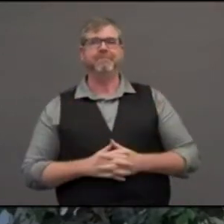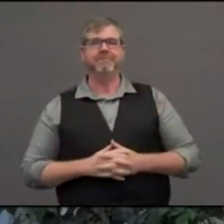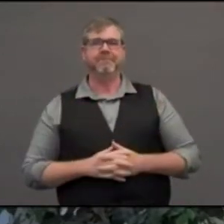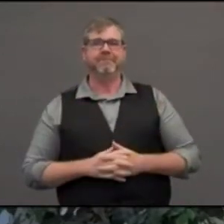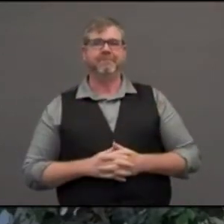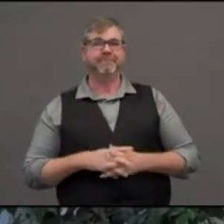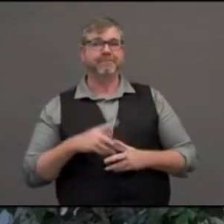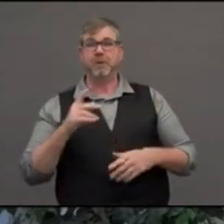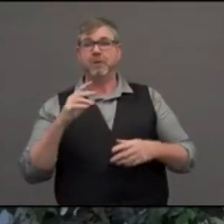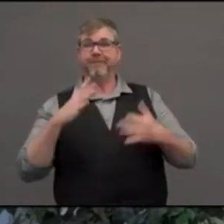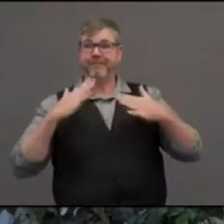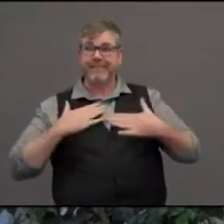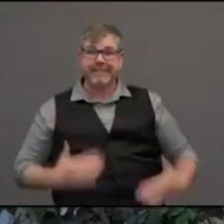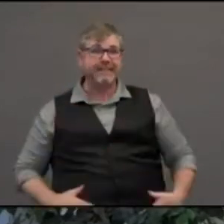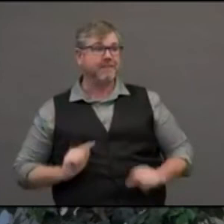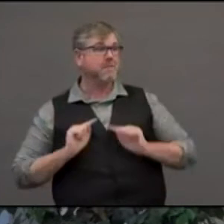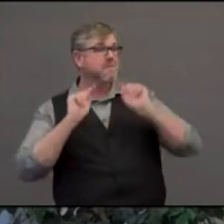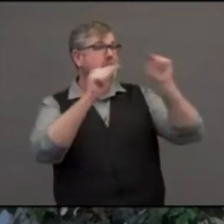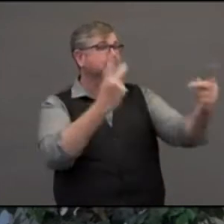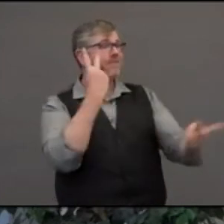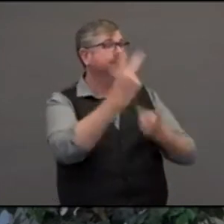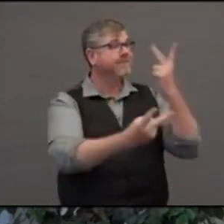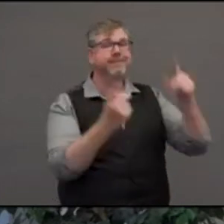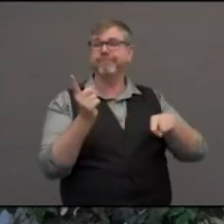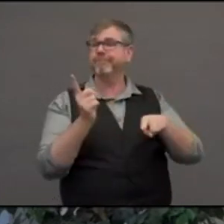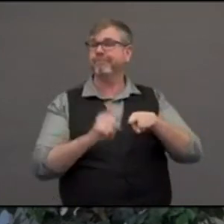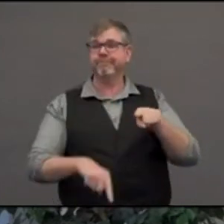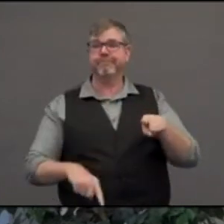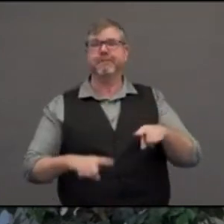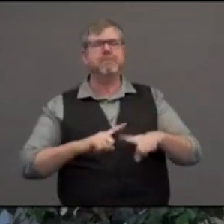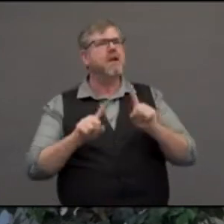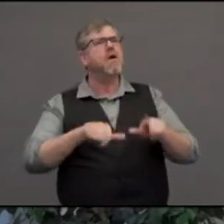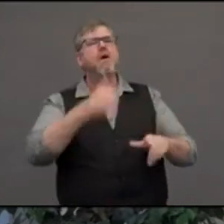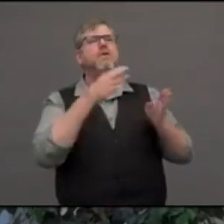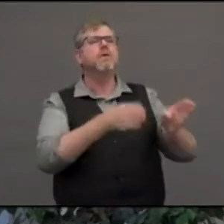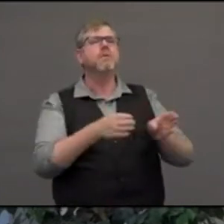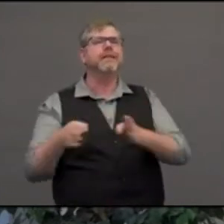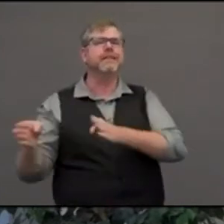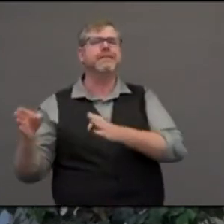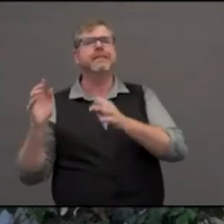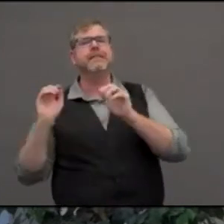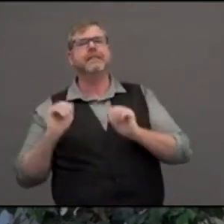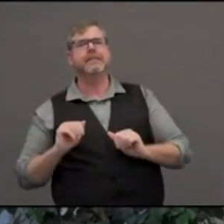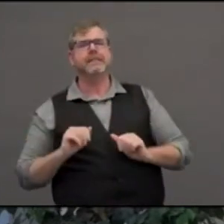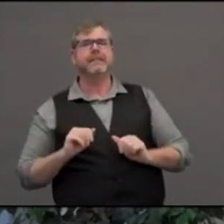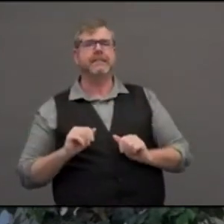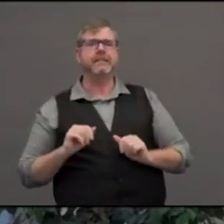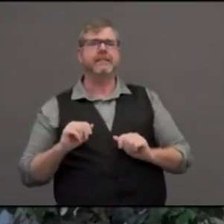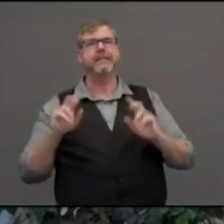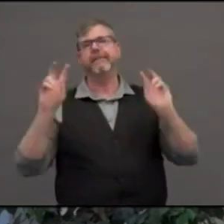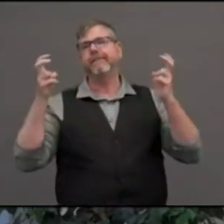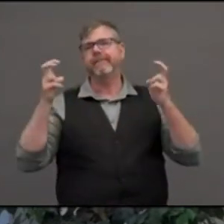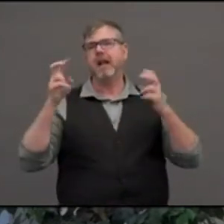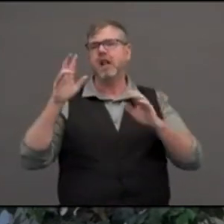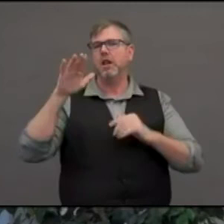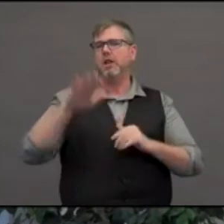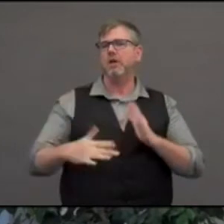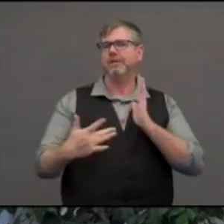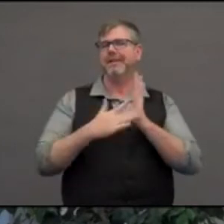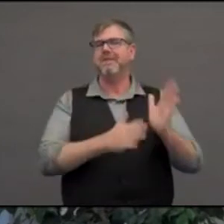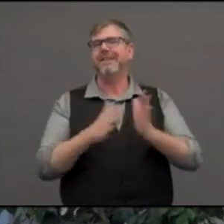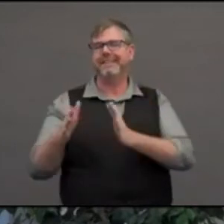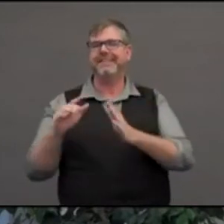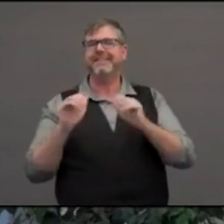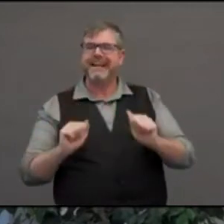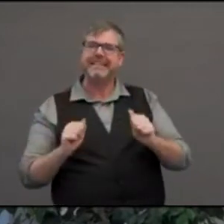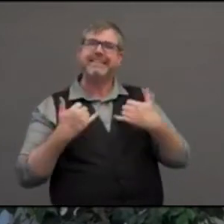away for safety reasons, there are lots of ways, even low-tech ways, that we can make sure that our loved ones know